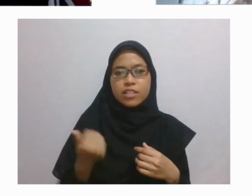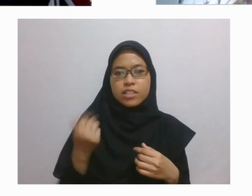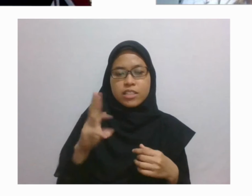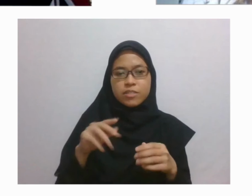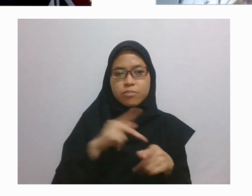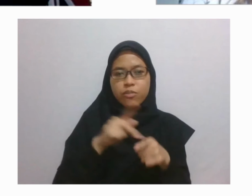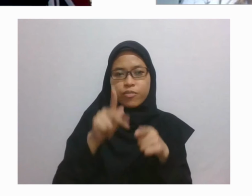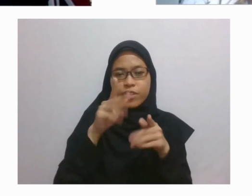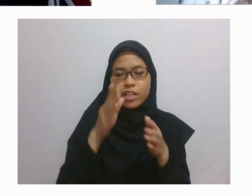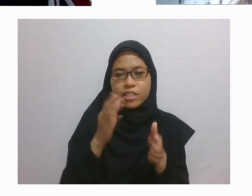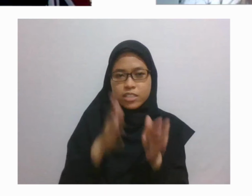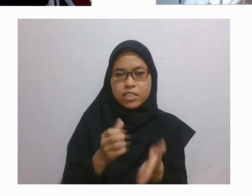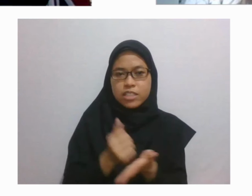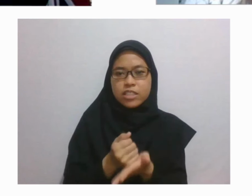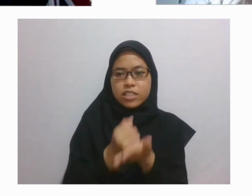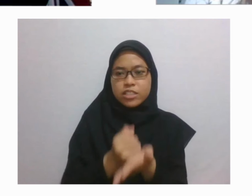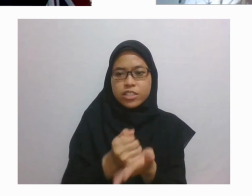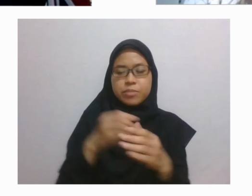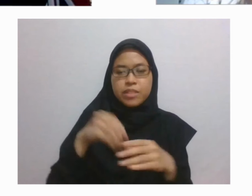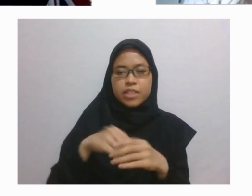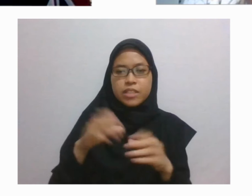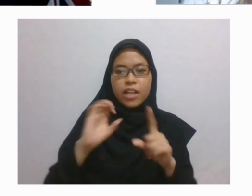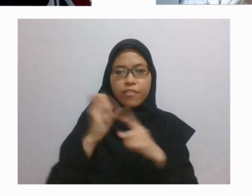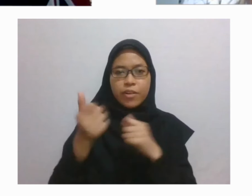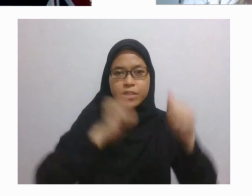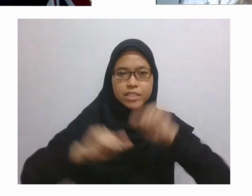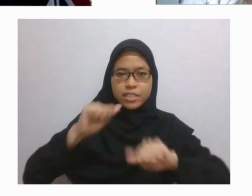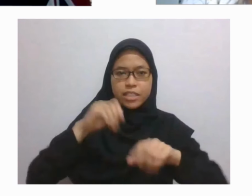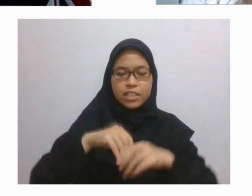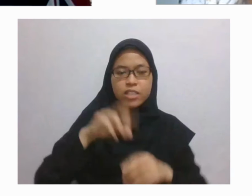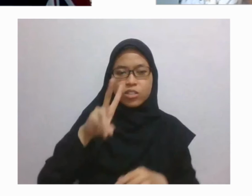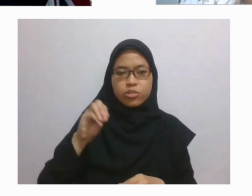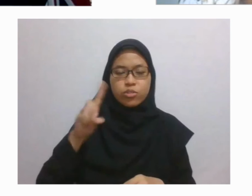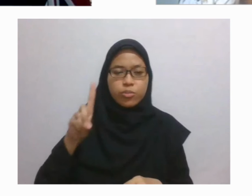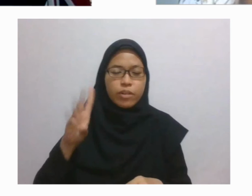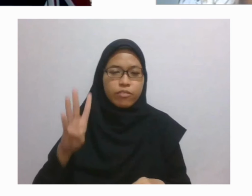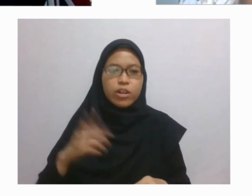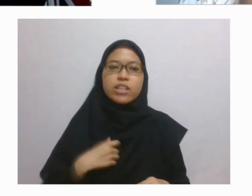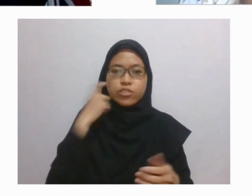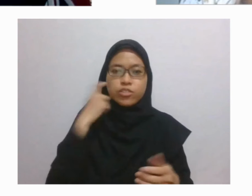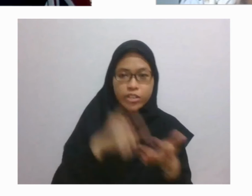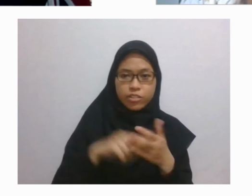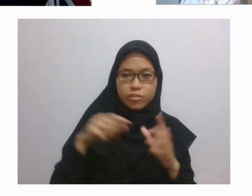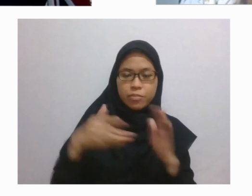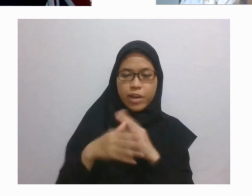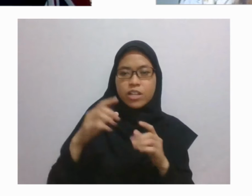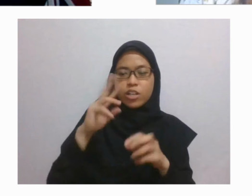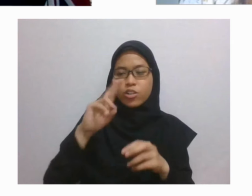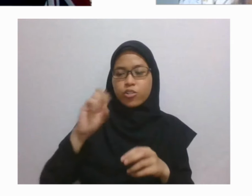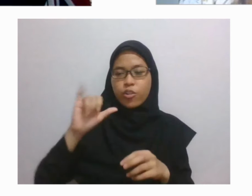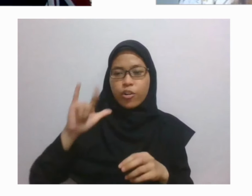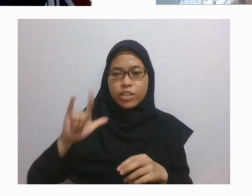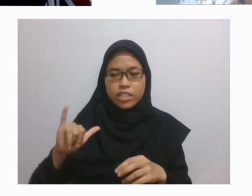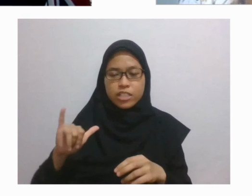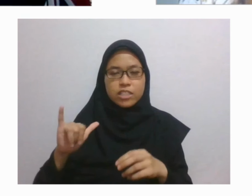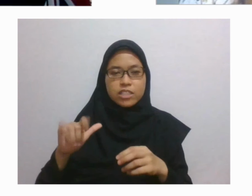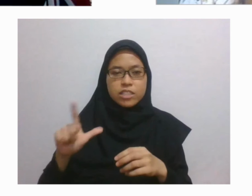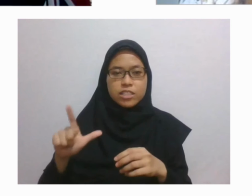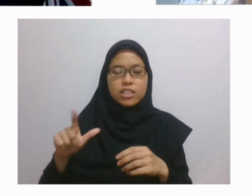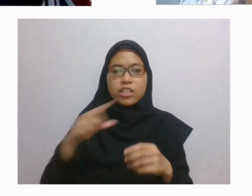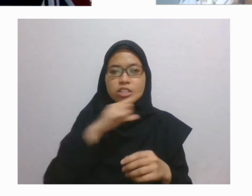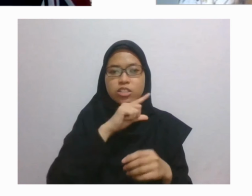Environmental Science in 2014, and she has been recognised by the Royal Geographical Society for the impact of her work